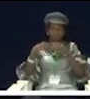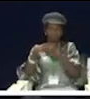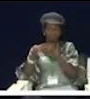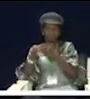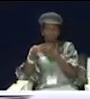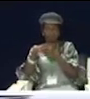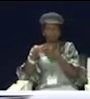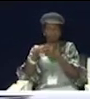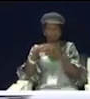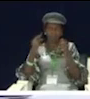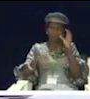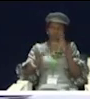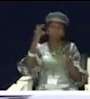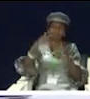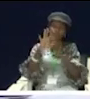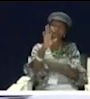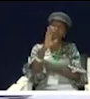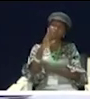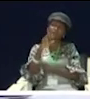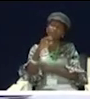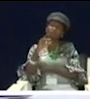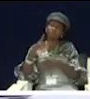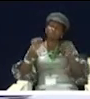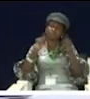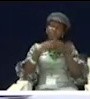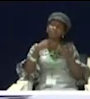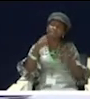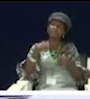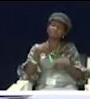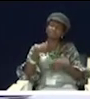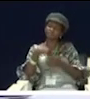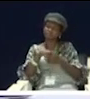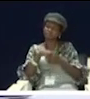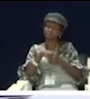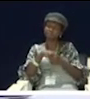the Spirit of God seemed to say to me,